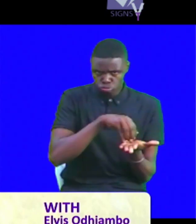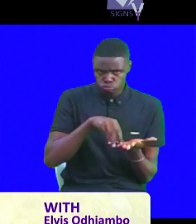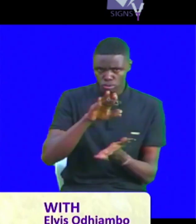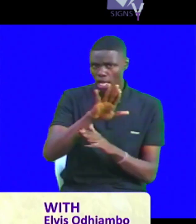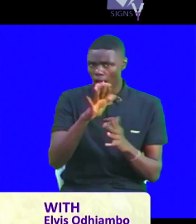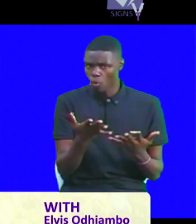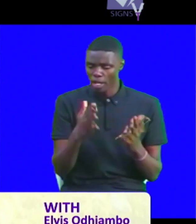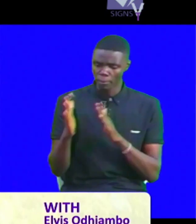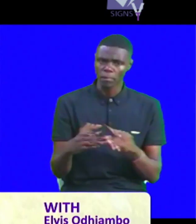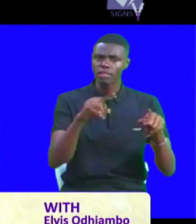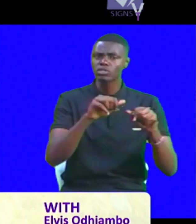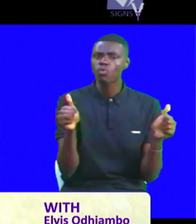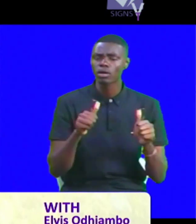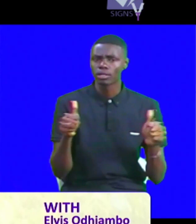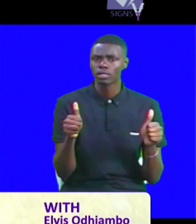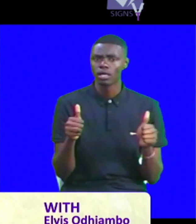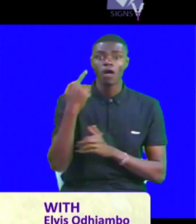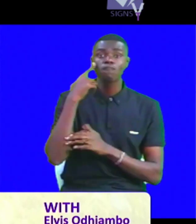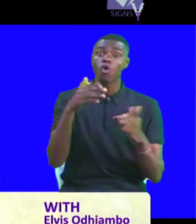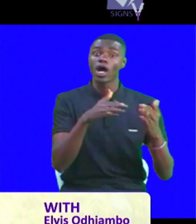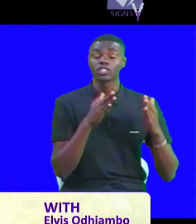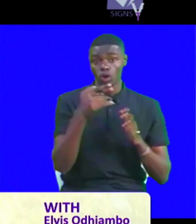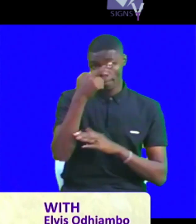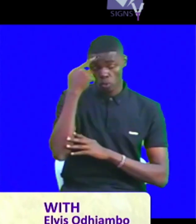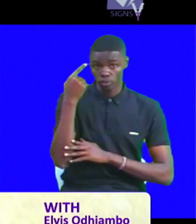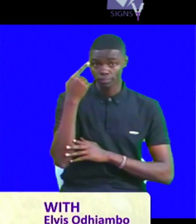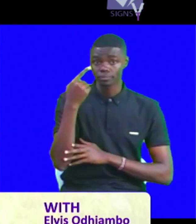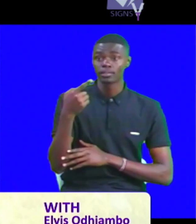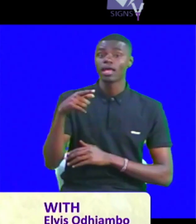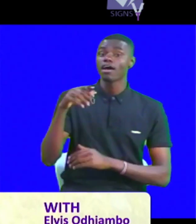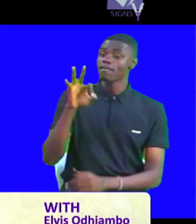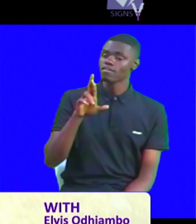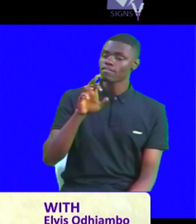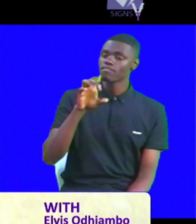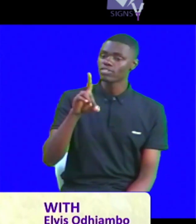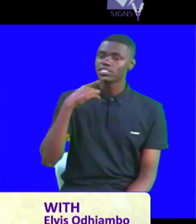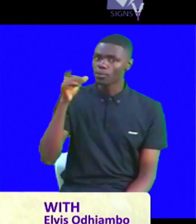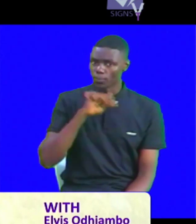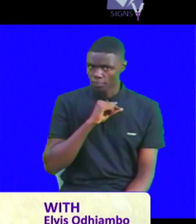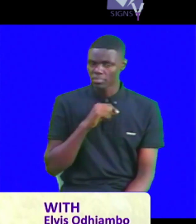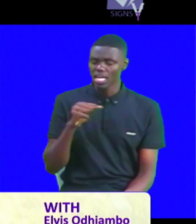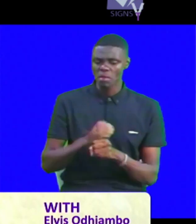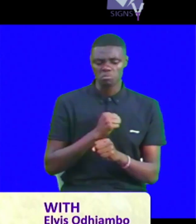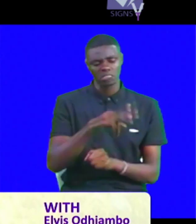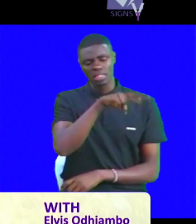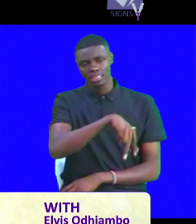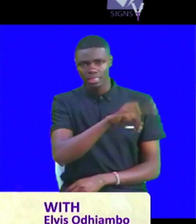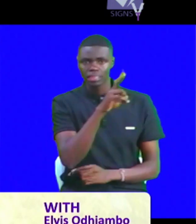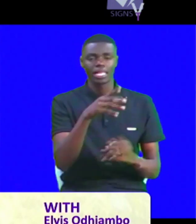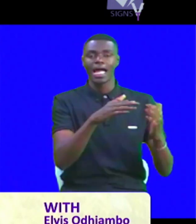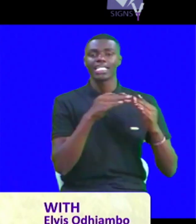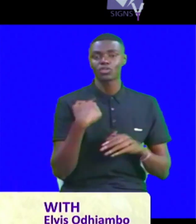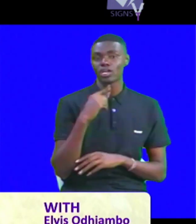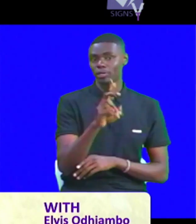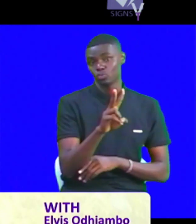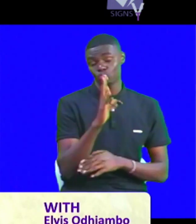how should they you know, prepare themselves really well for you know, for Arsenal, because just like Manfredi hapa anasema, yes, hatuwezi